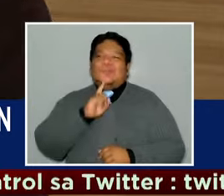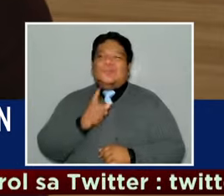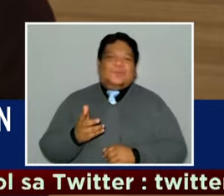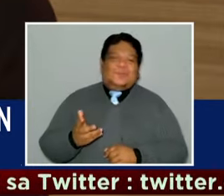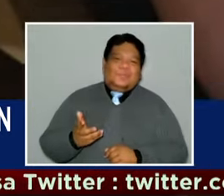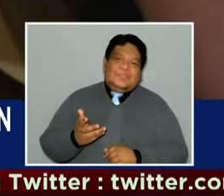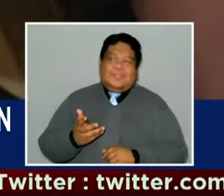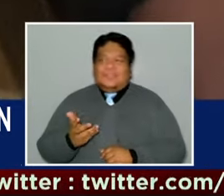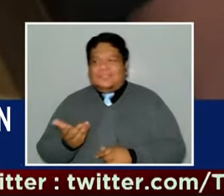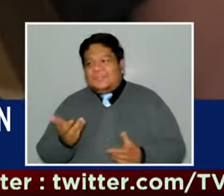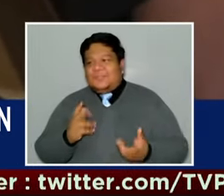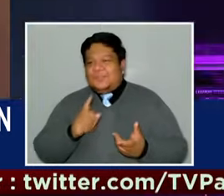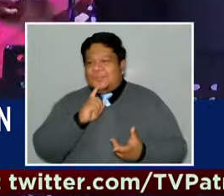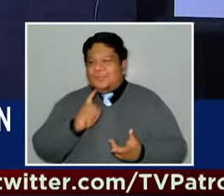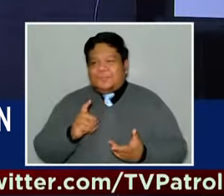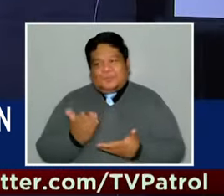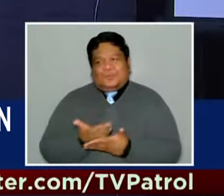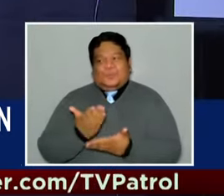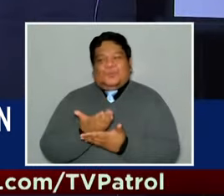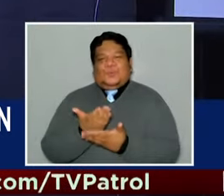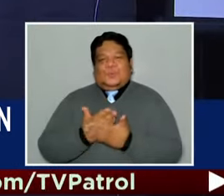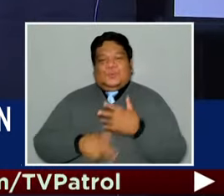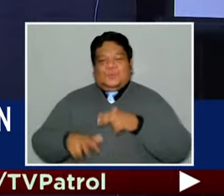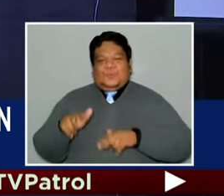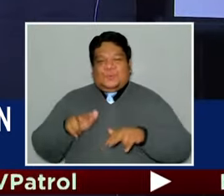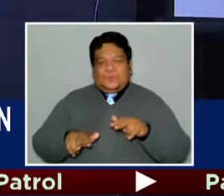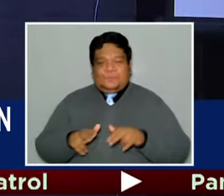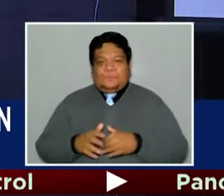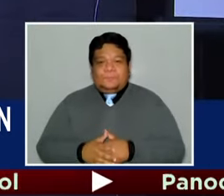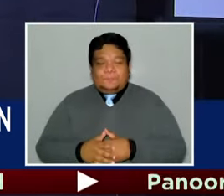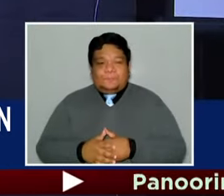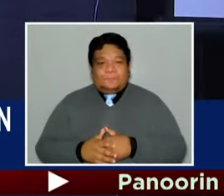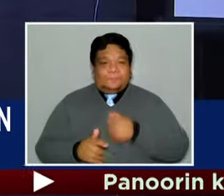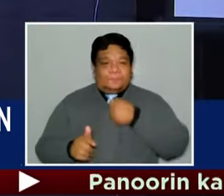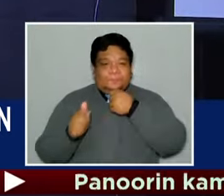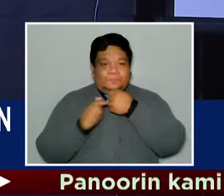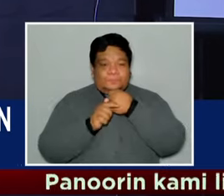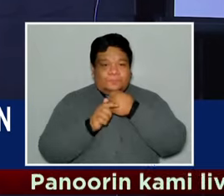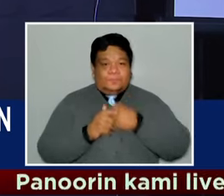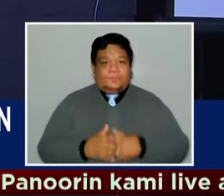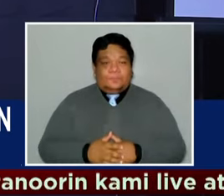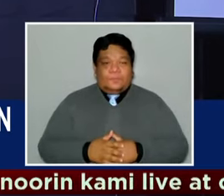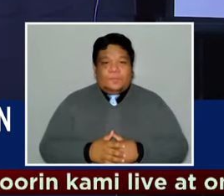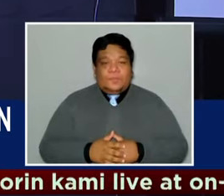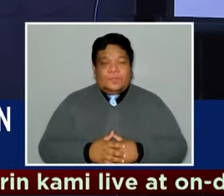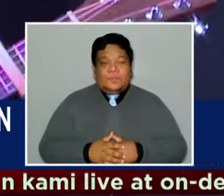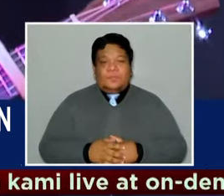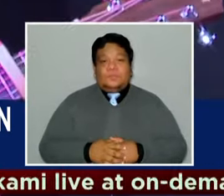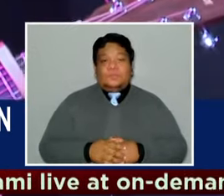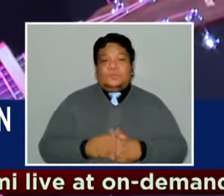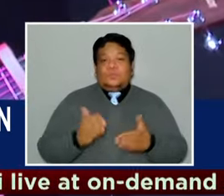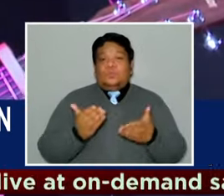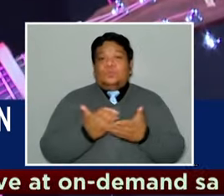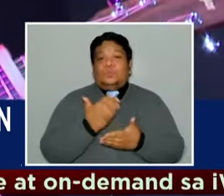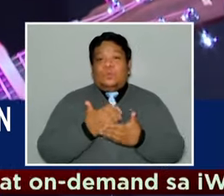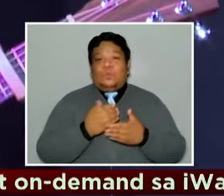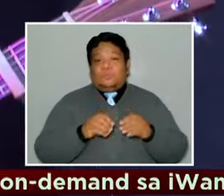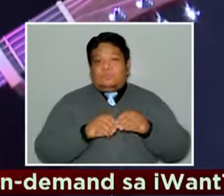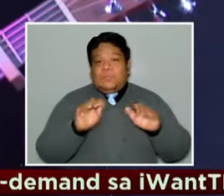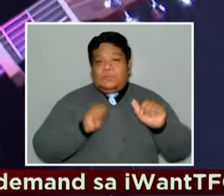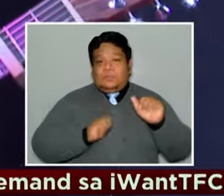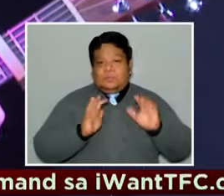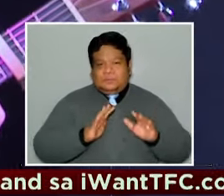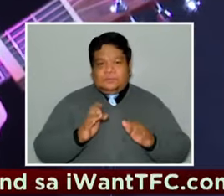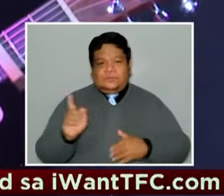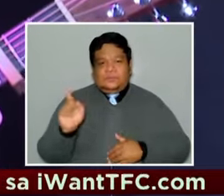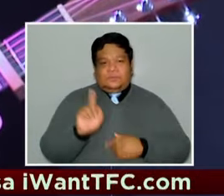it's all new to us. Gaya ni Cassidy. What you want from me? Baguhan din sa local showbiz ang newcomer na si